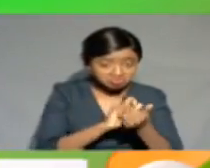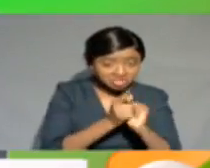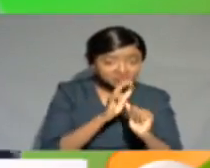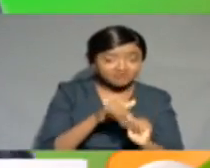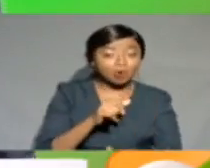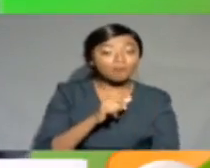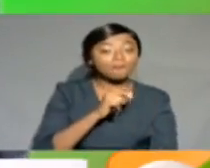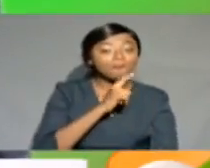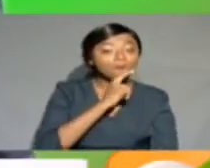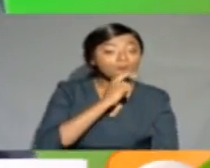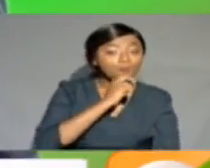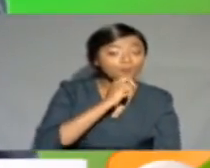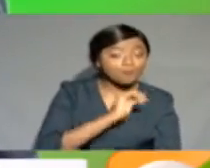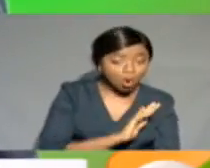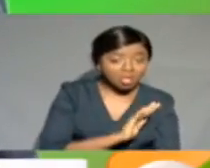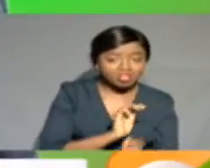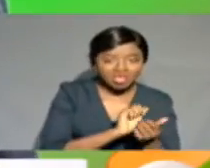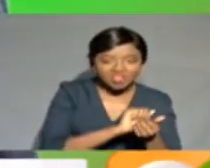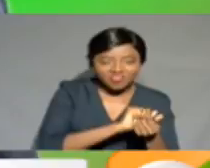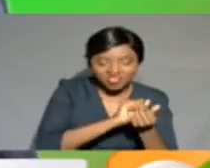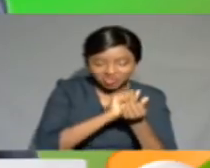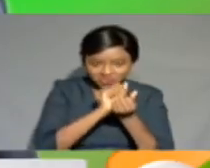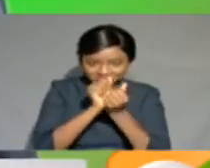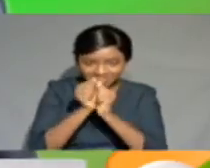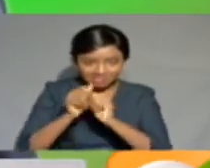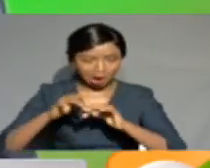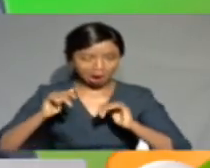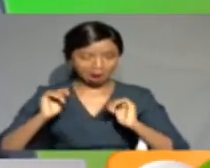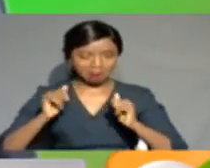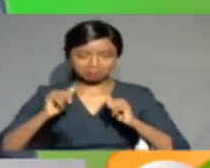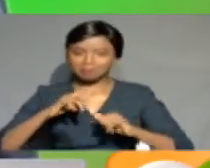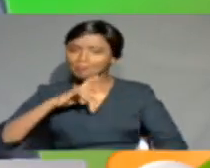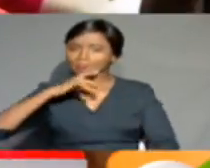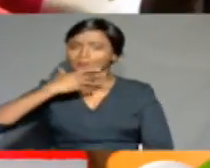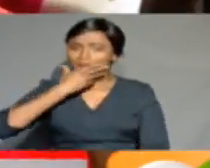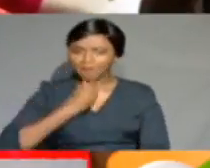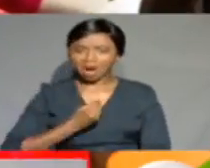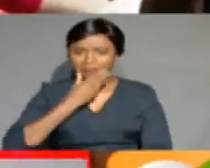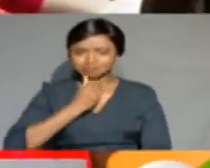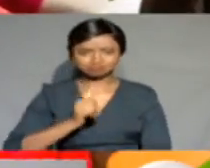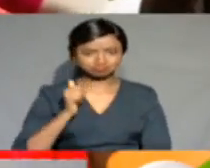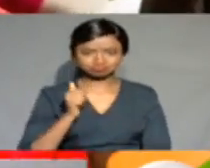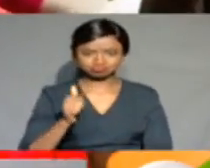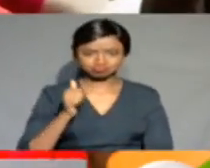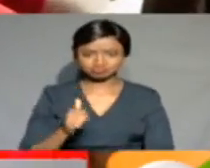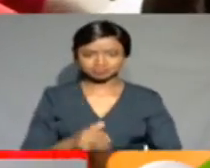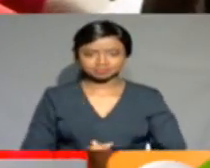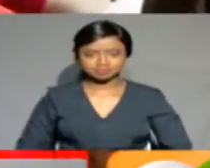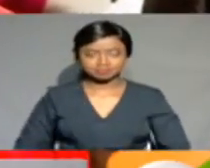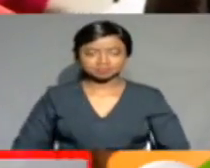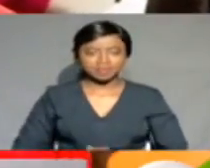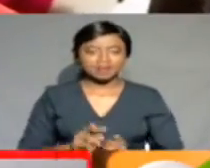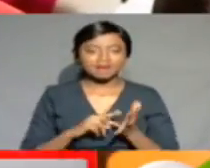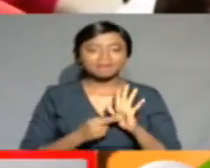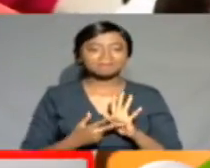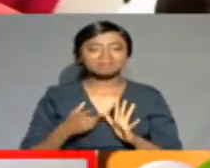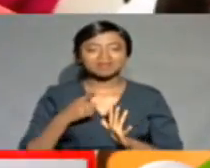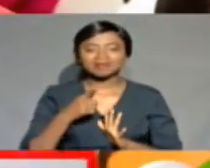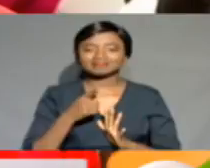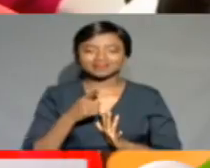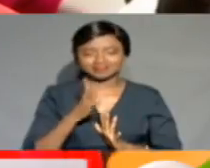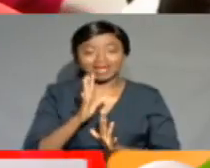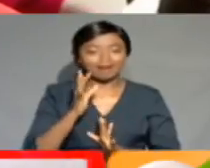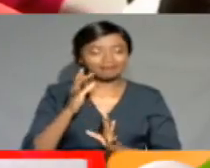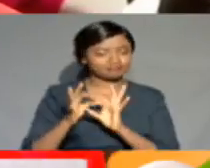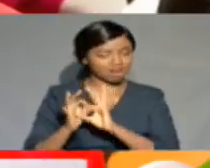boy to a man. It's not said. Yeah, it's done. Yeah, it's not really said or done. It's the philosophy